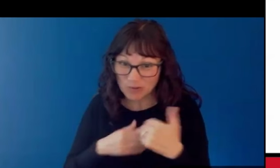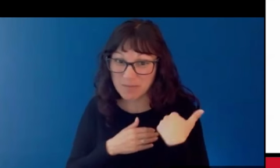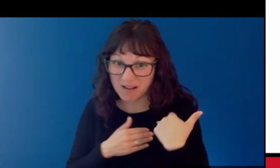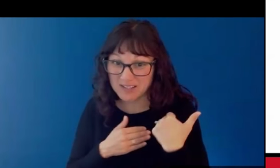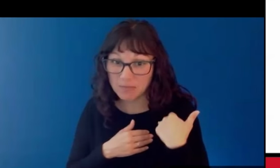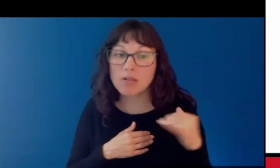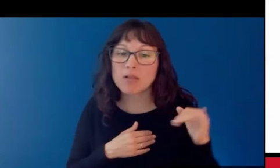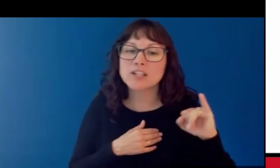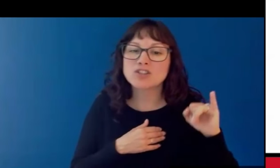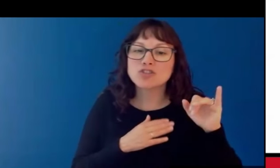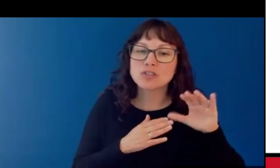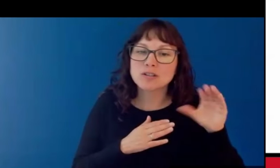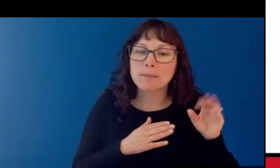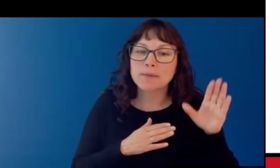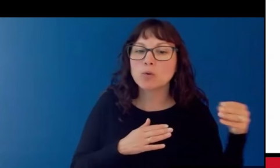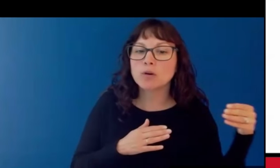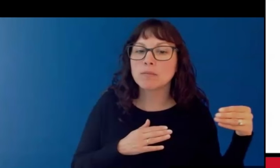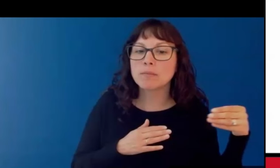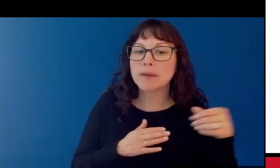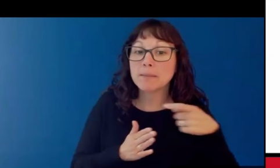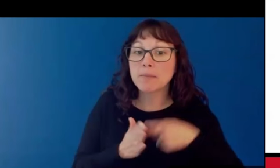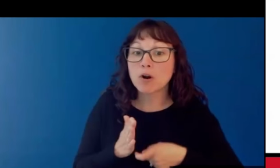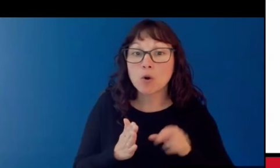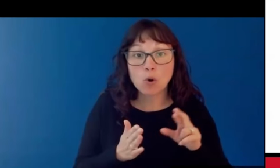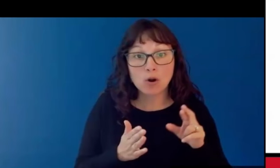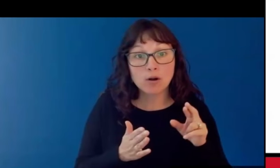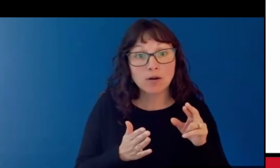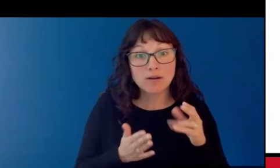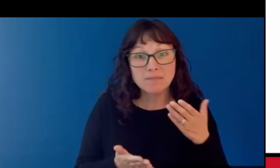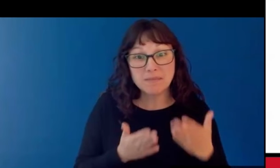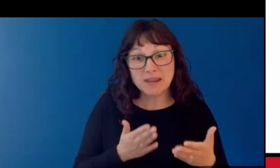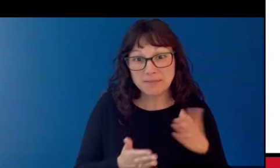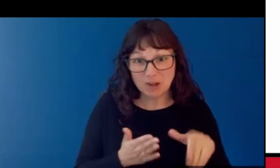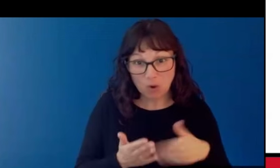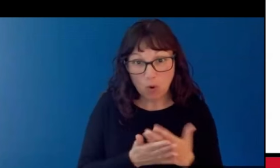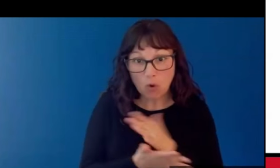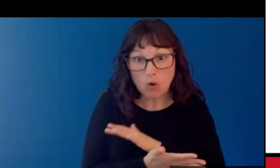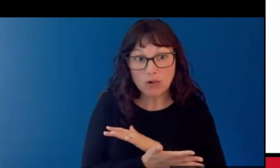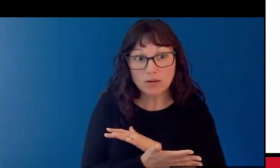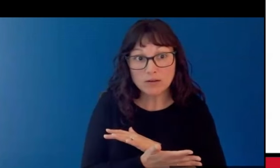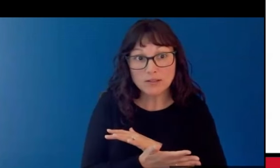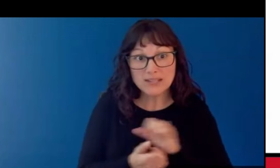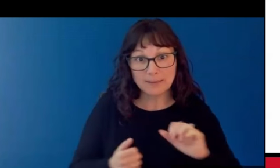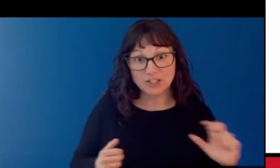at least part of, or maybe even all of, the damages owed.